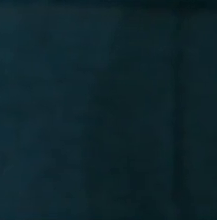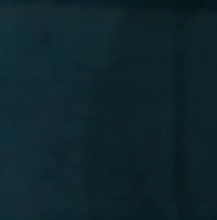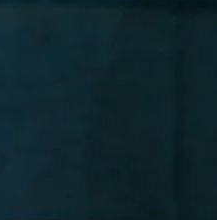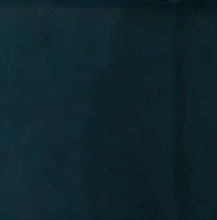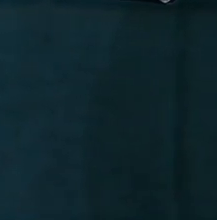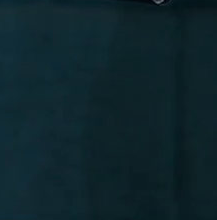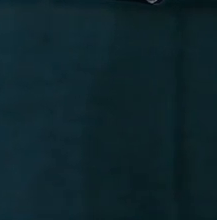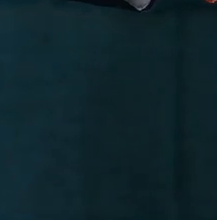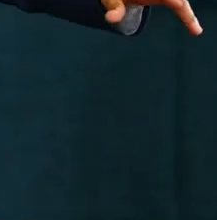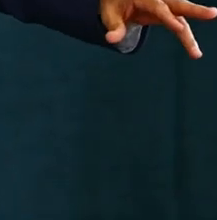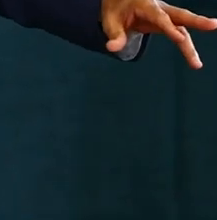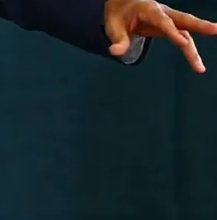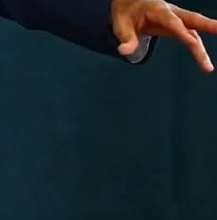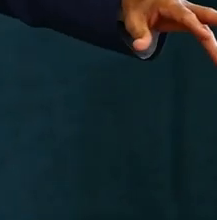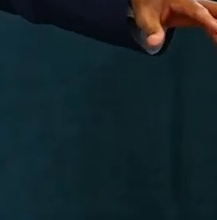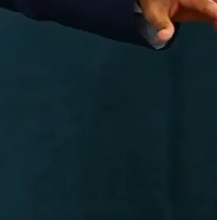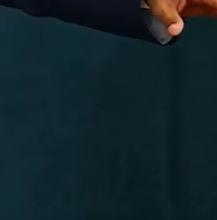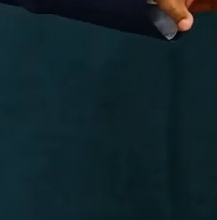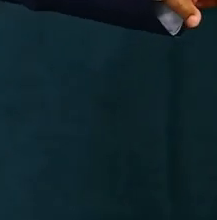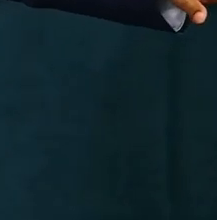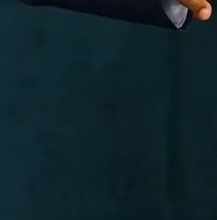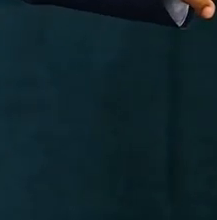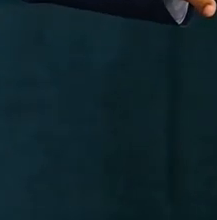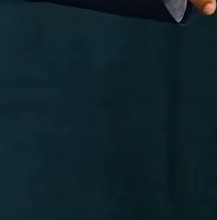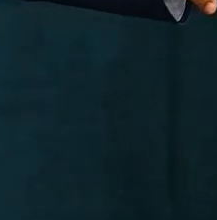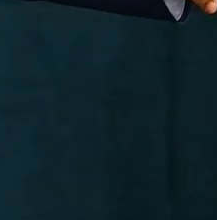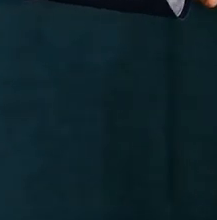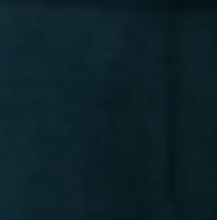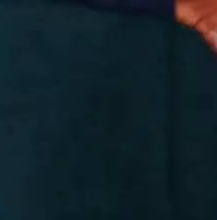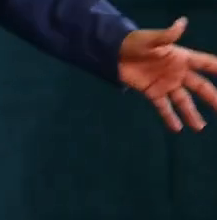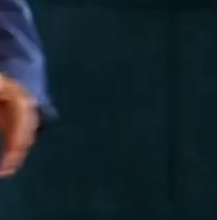Ellen White says, when Christ was born,